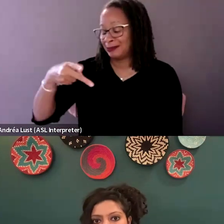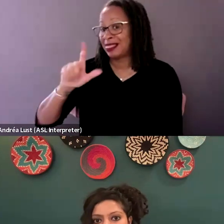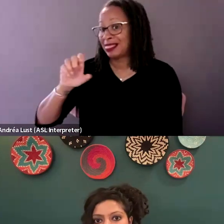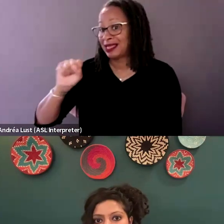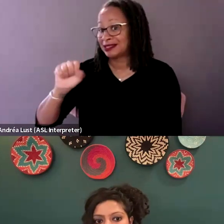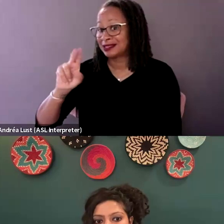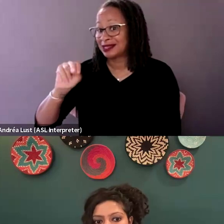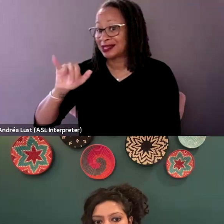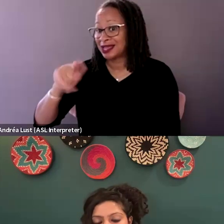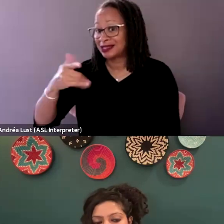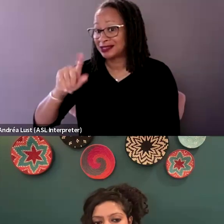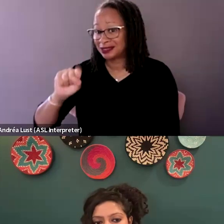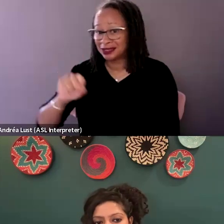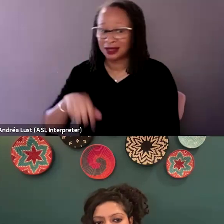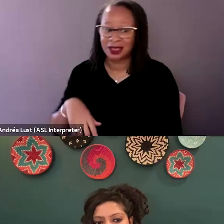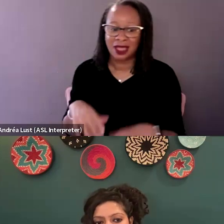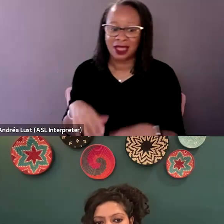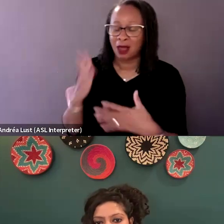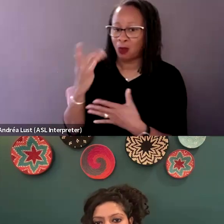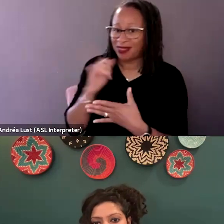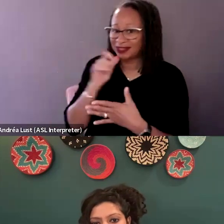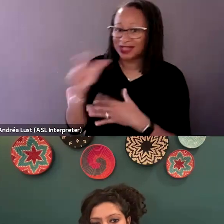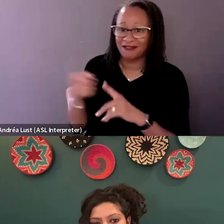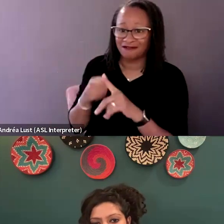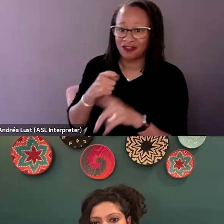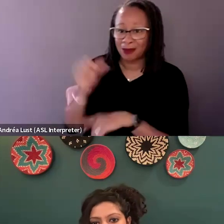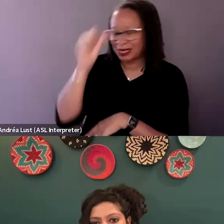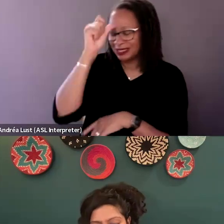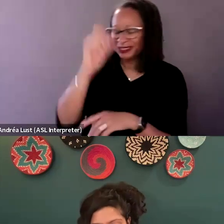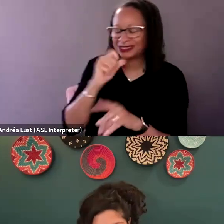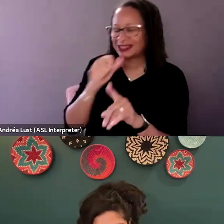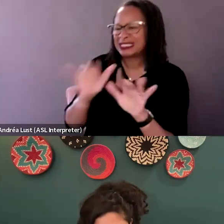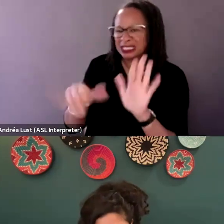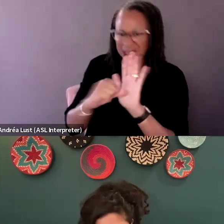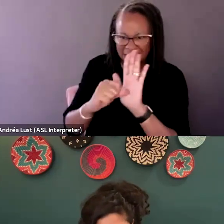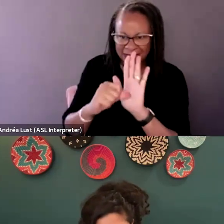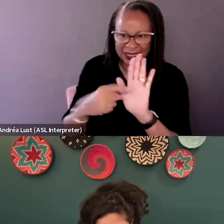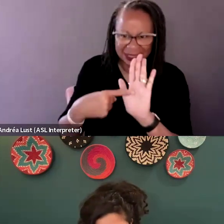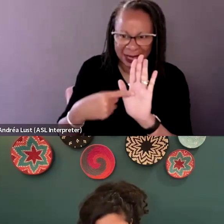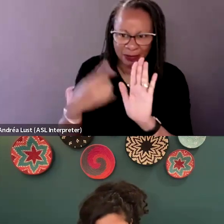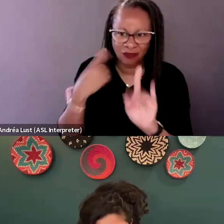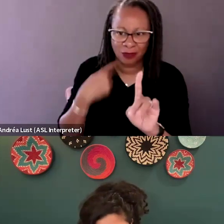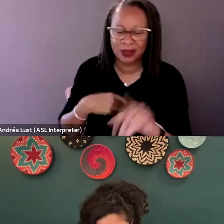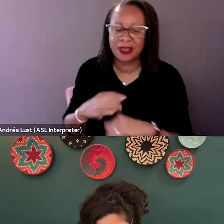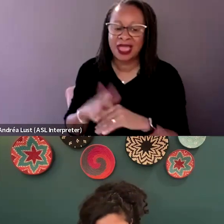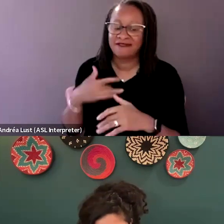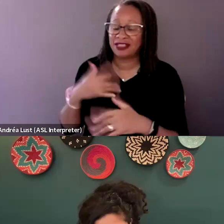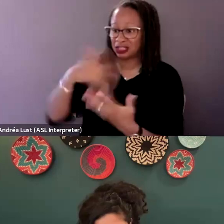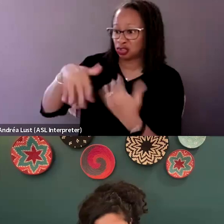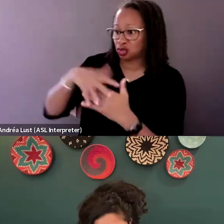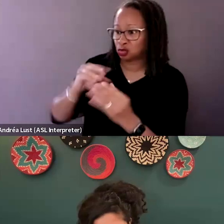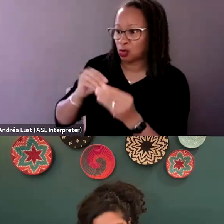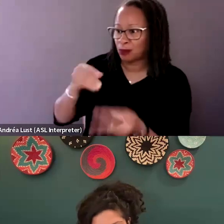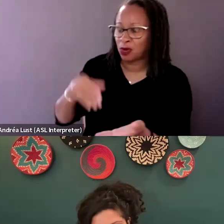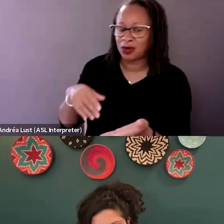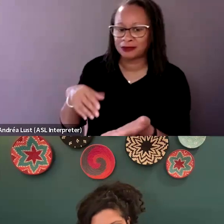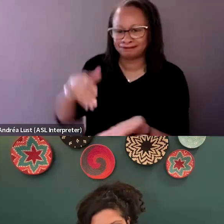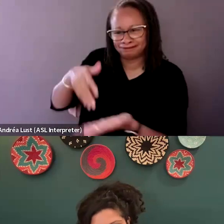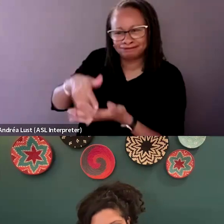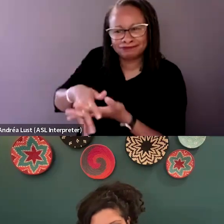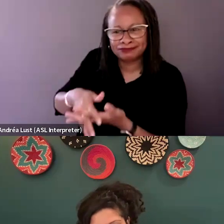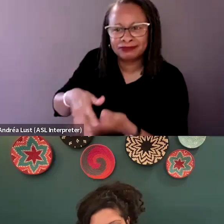this thing that you've given. And it's almost like the assumption here of, or I would often make the assumption that I've worked on it for 10 months. The first 3 months I was just sort